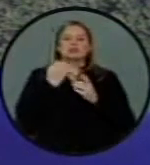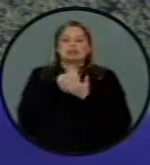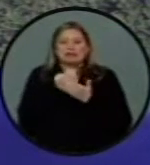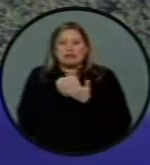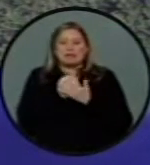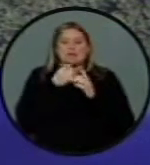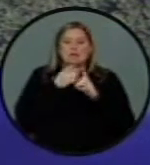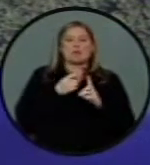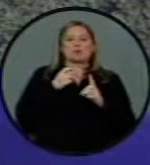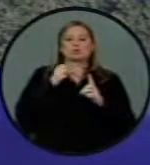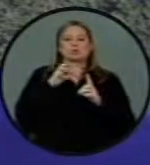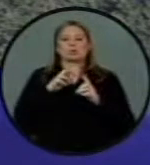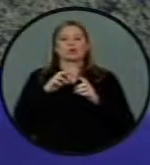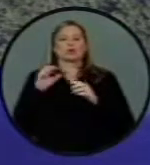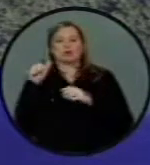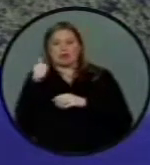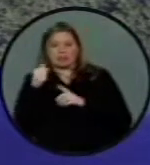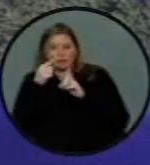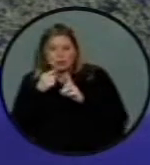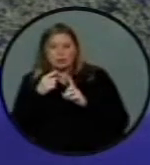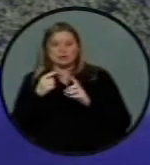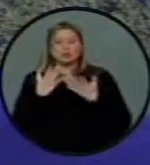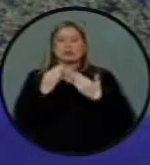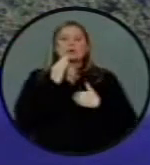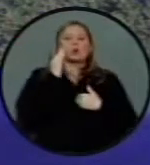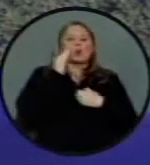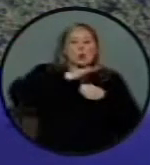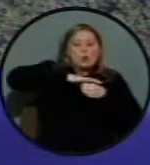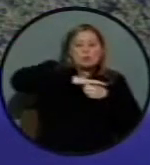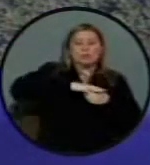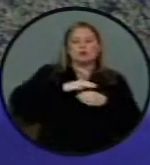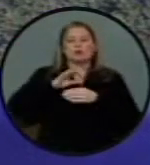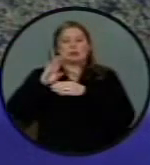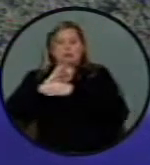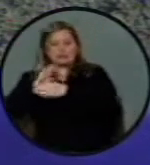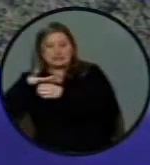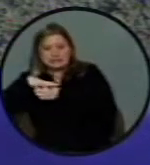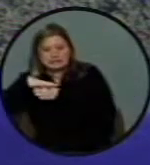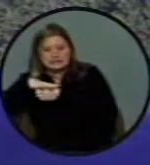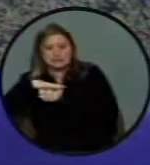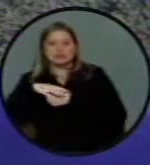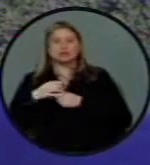of objectives? You could be looking at residential, commercial.